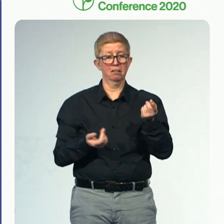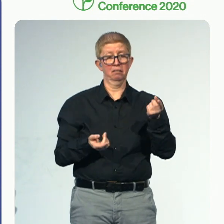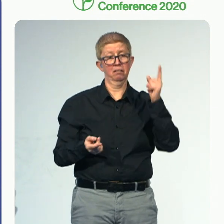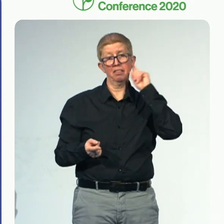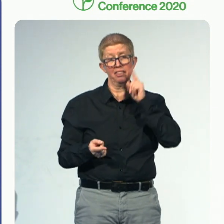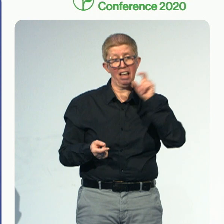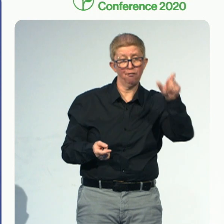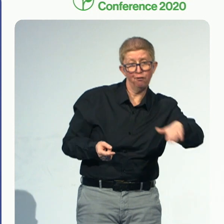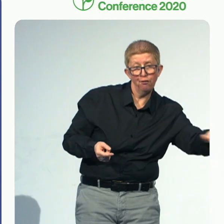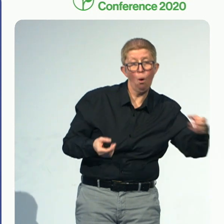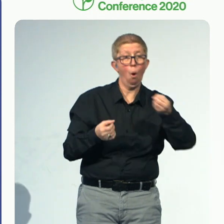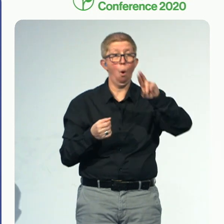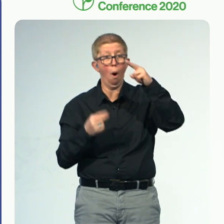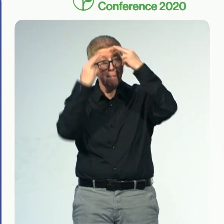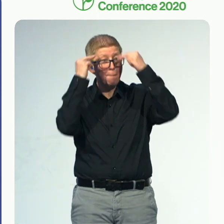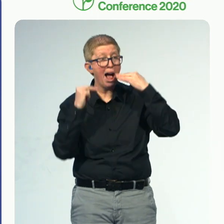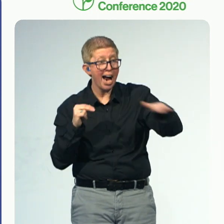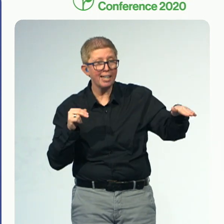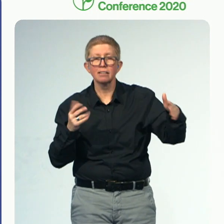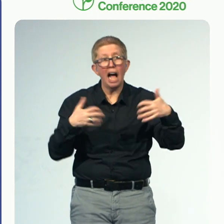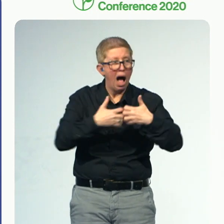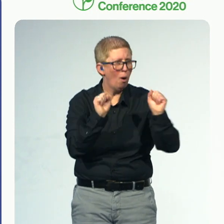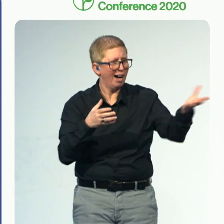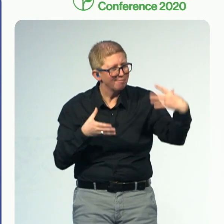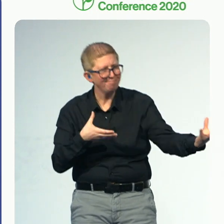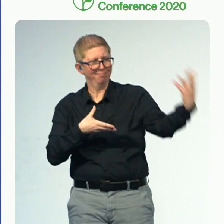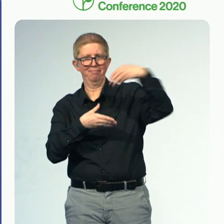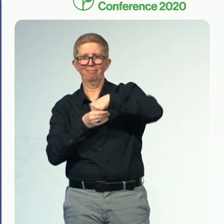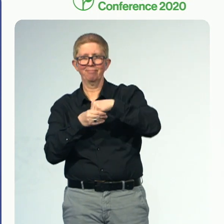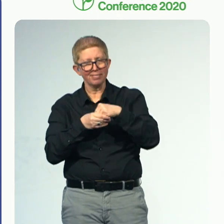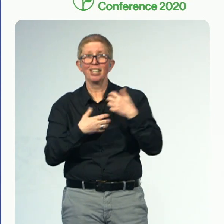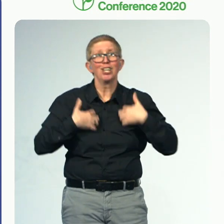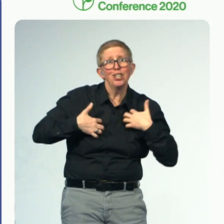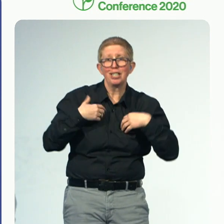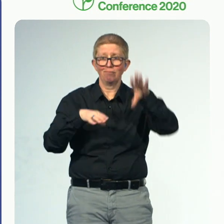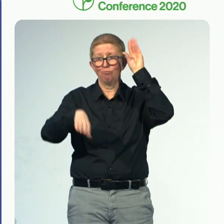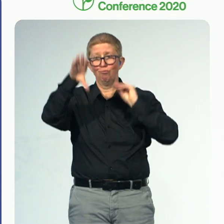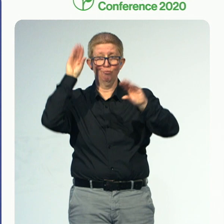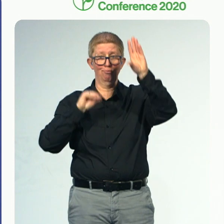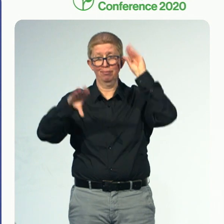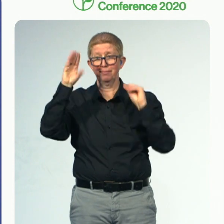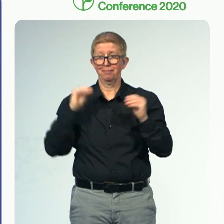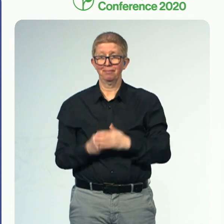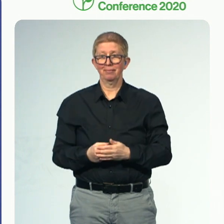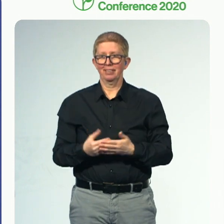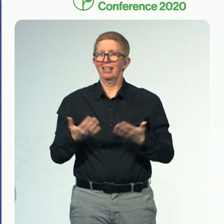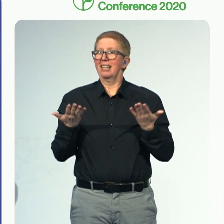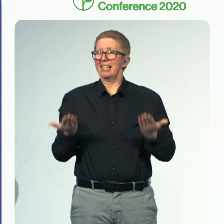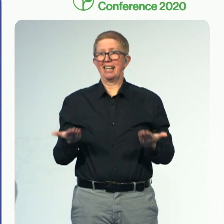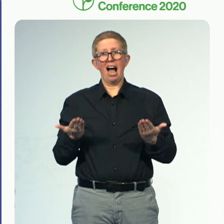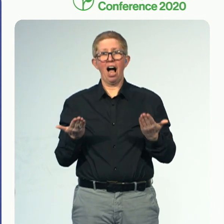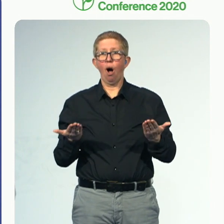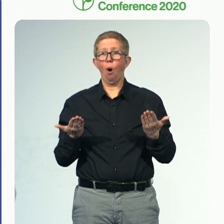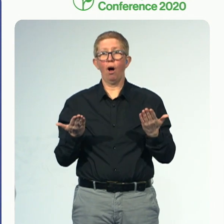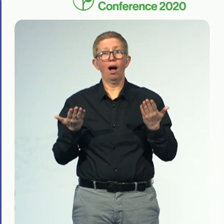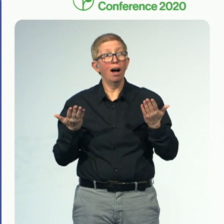think we feel like we're inclusive education practitioners, we feel like we have the magic bullet, the answer to solving the learning crisis,